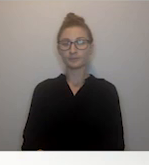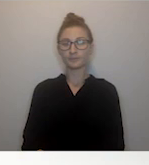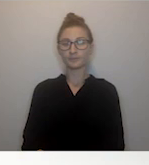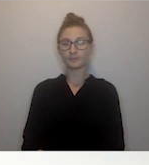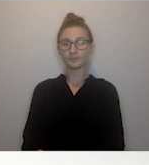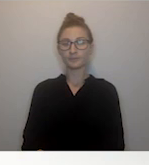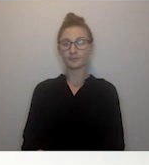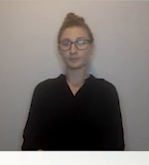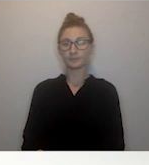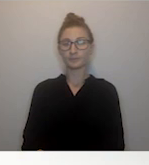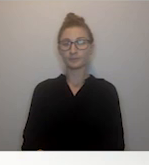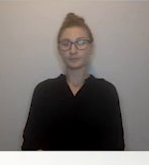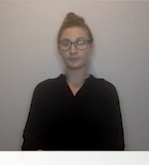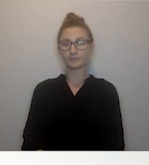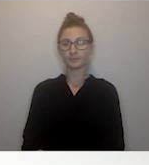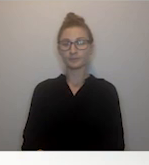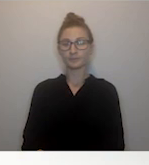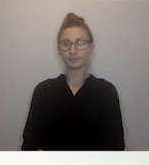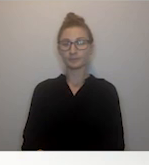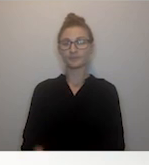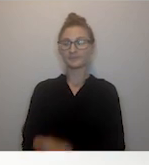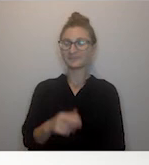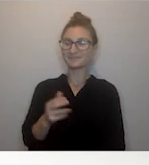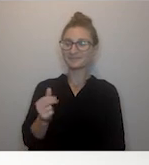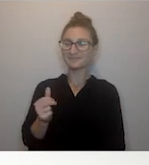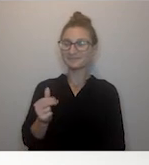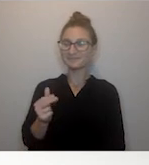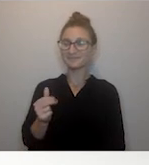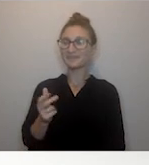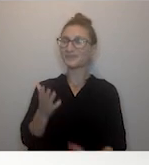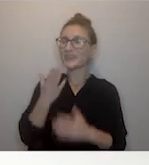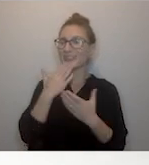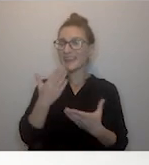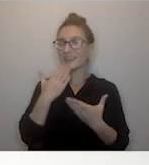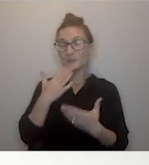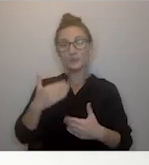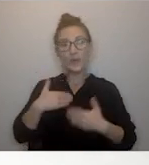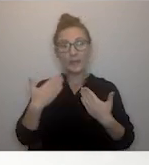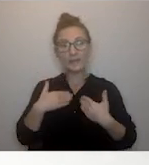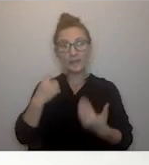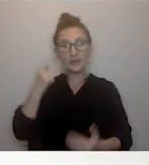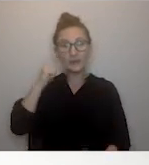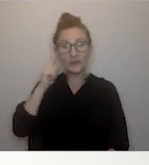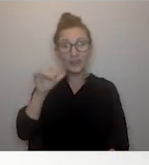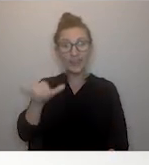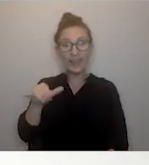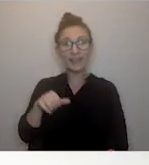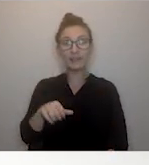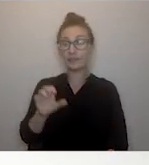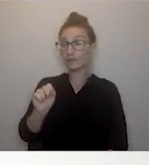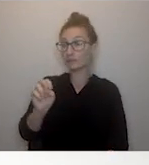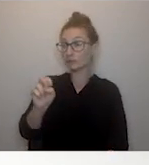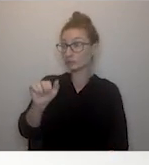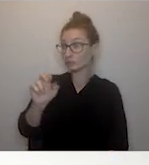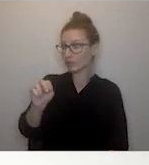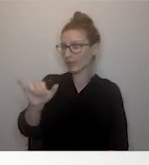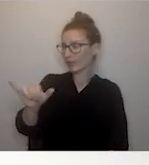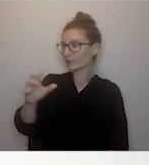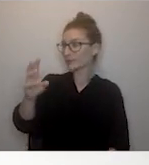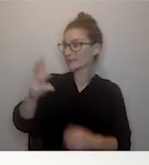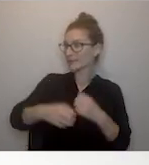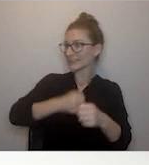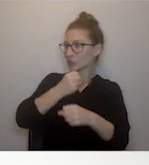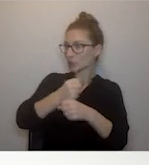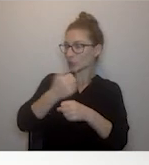So Kellyanne, you and Josh have just really been appreciated by all of us. Well, thank you. Oh, I'm so glad to hear that. And yeah, Sean, I think that